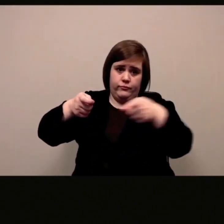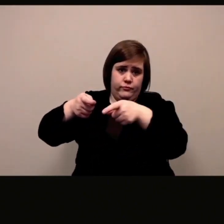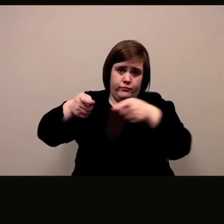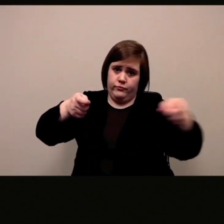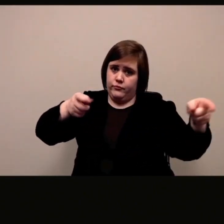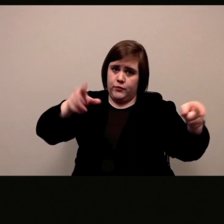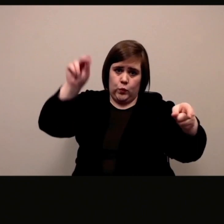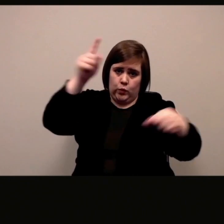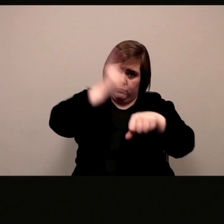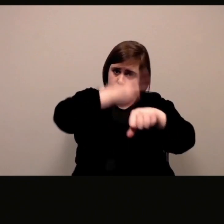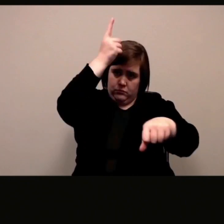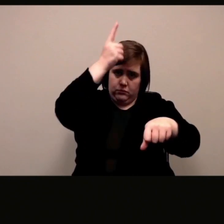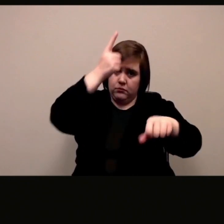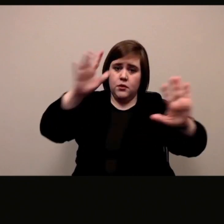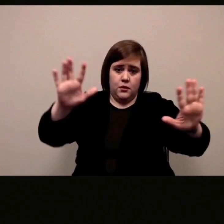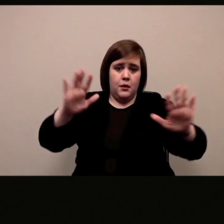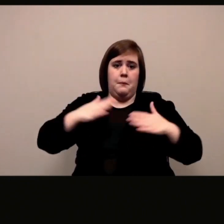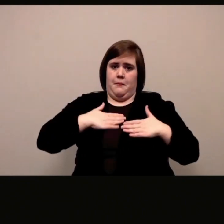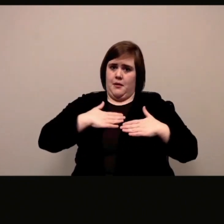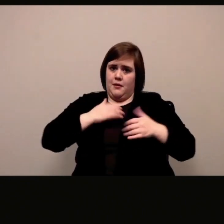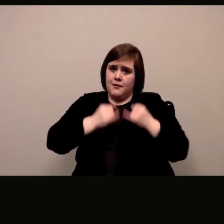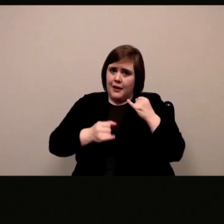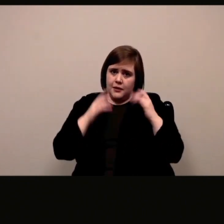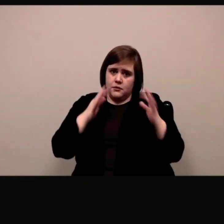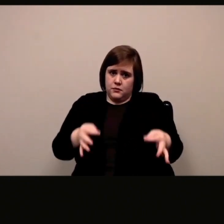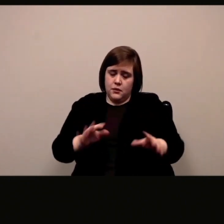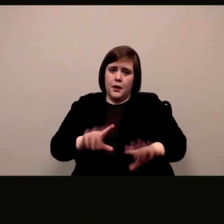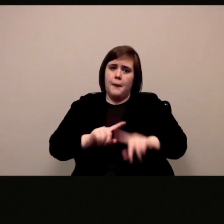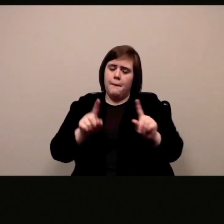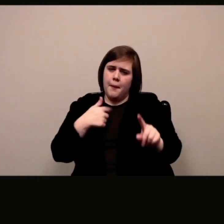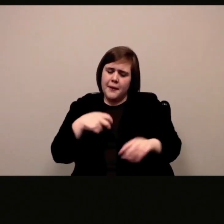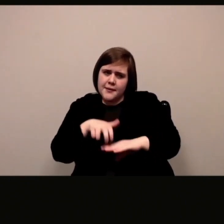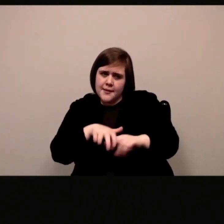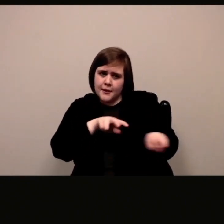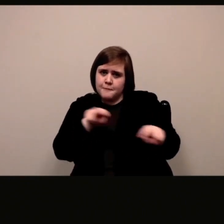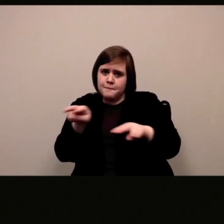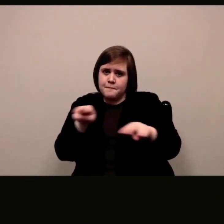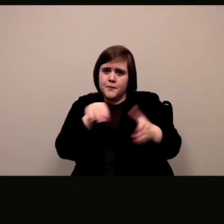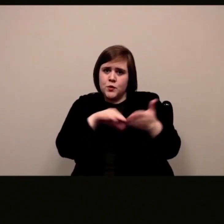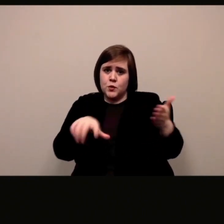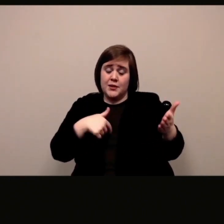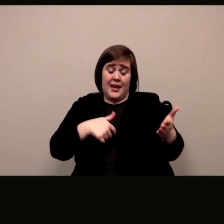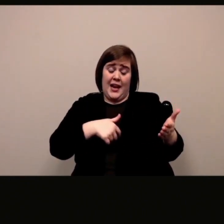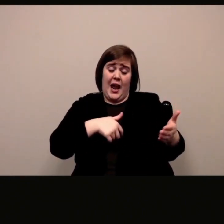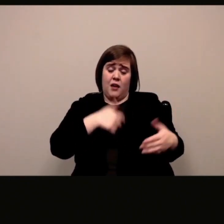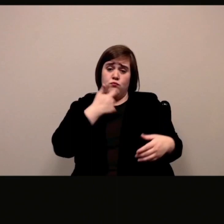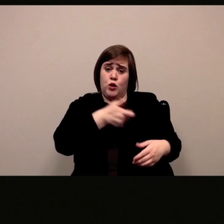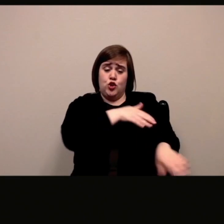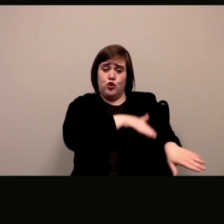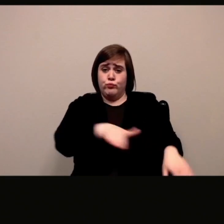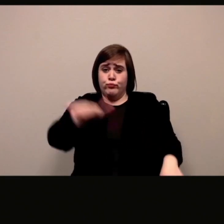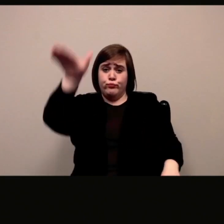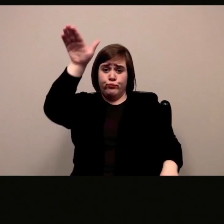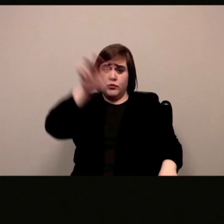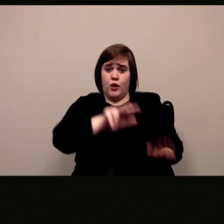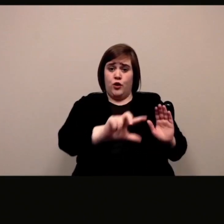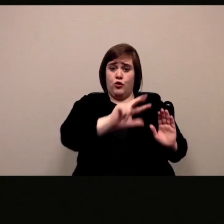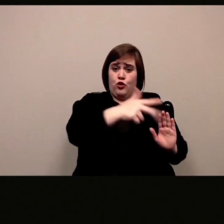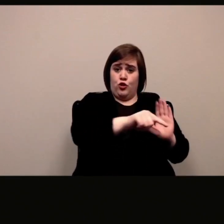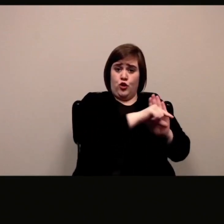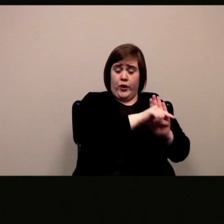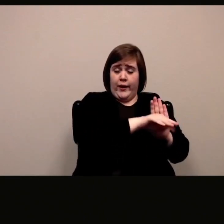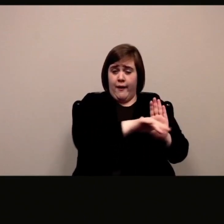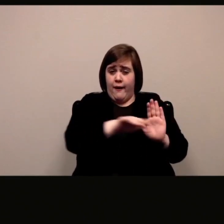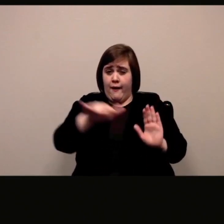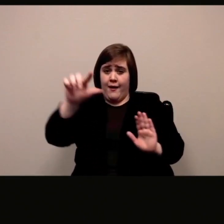resort. But for me to sit there and watch them, I looped my students from 3rd grade to 8th. When I left the classroom this year, that was my